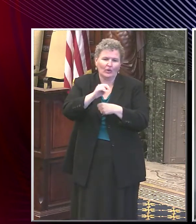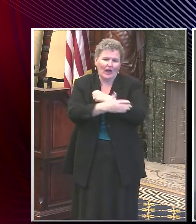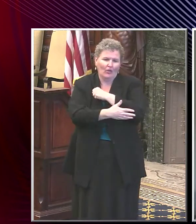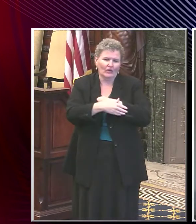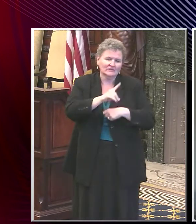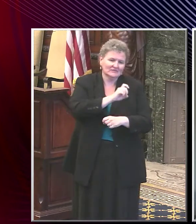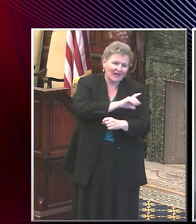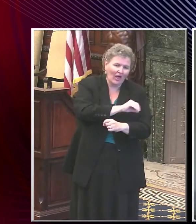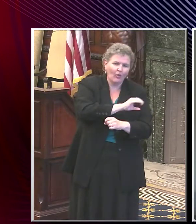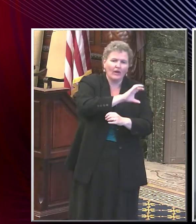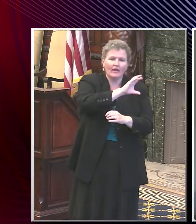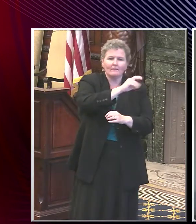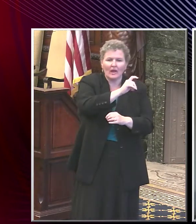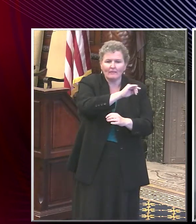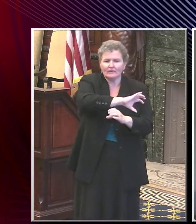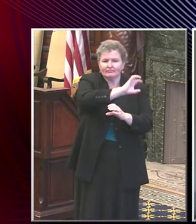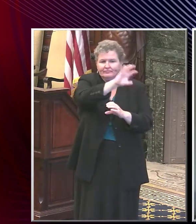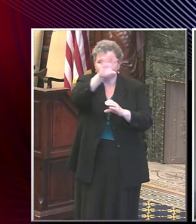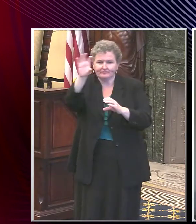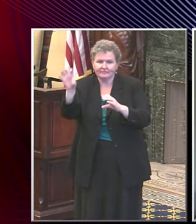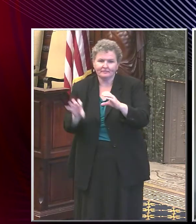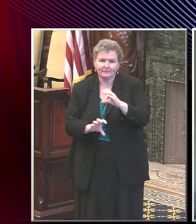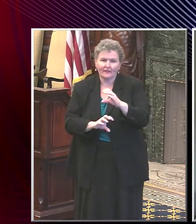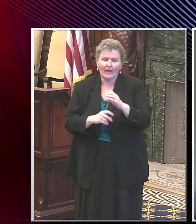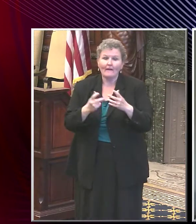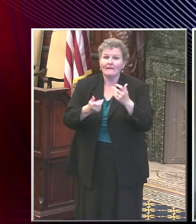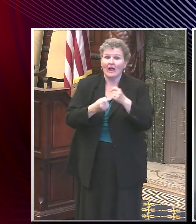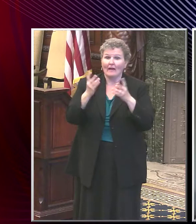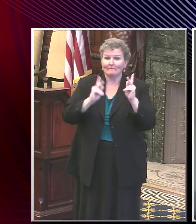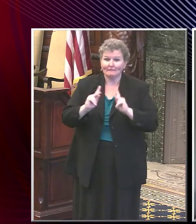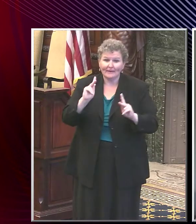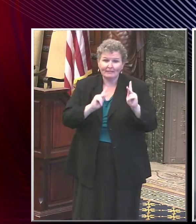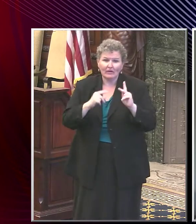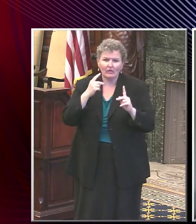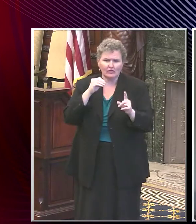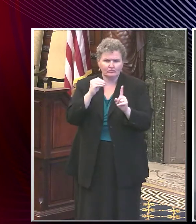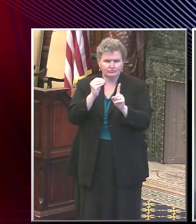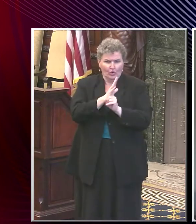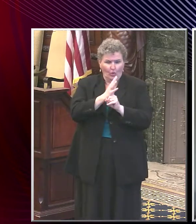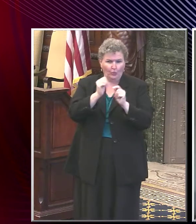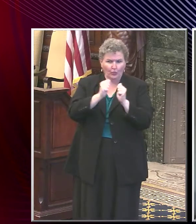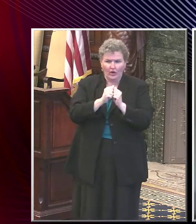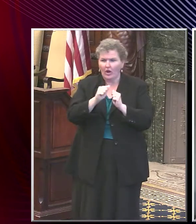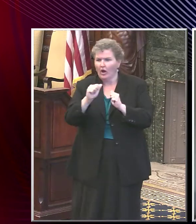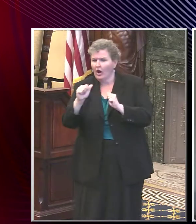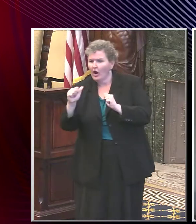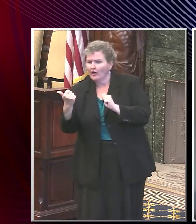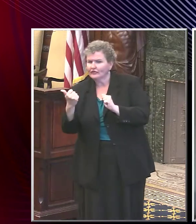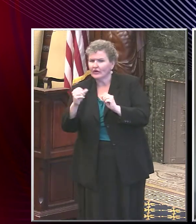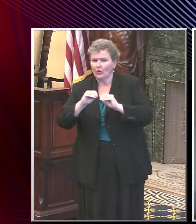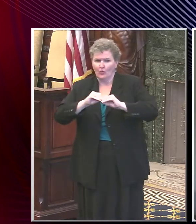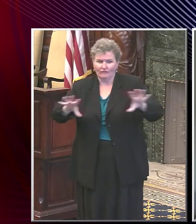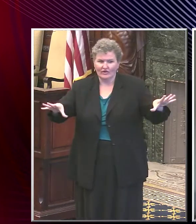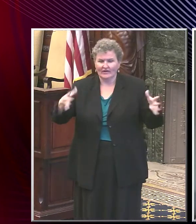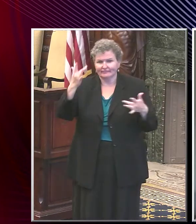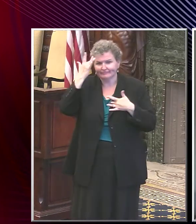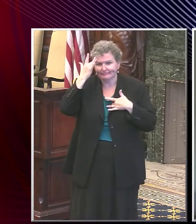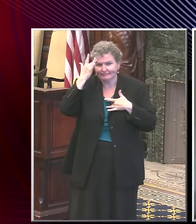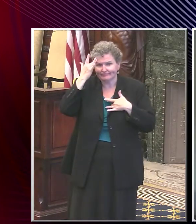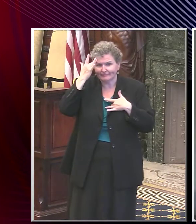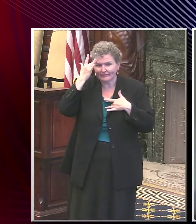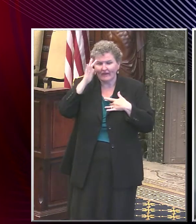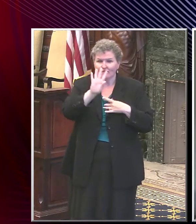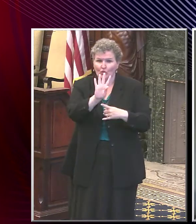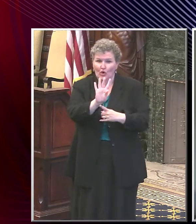also learned about how many people know that they've been exposed to someone else who has the coronavirus infection. 48% of the cases